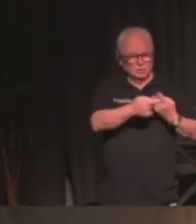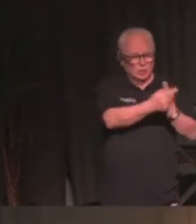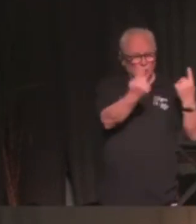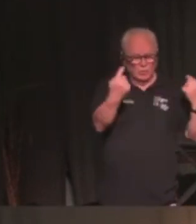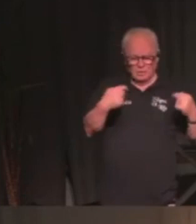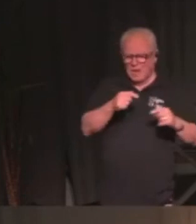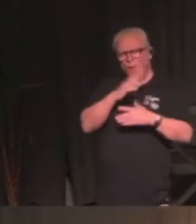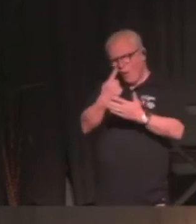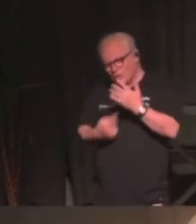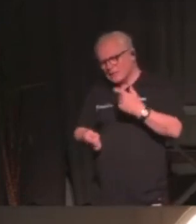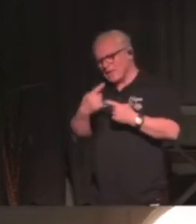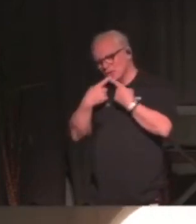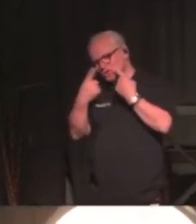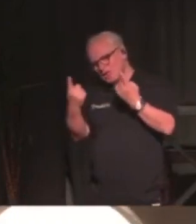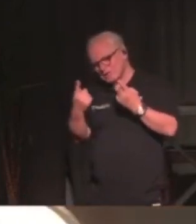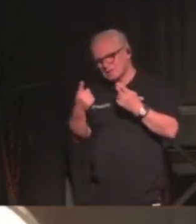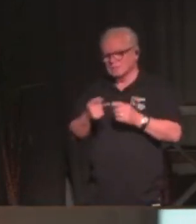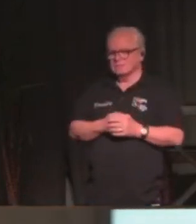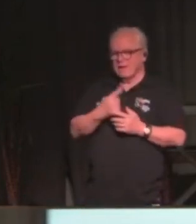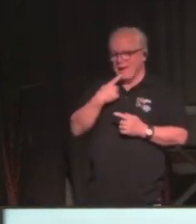can I suggest to you, and I'm only making a suggestion.